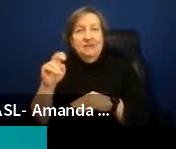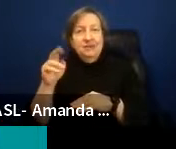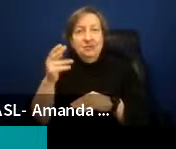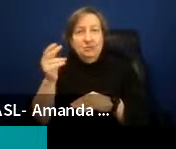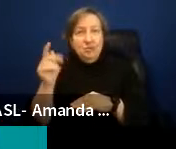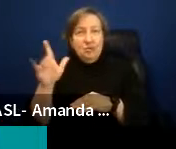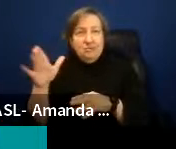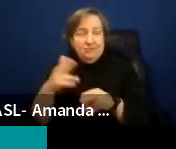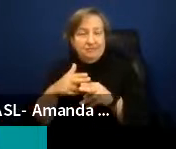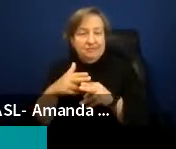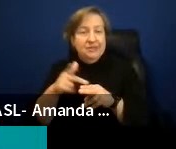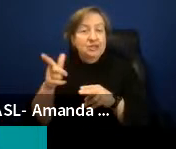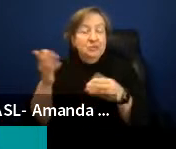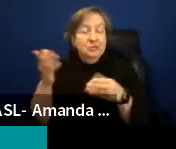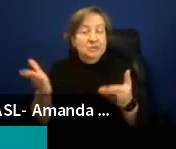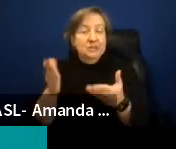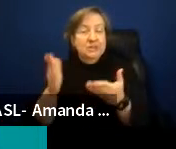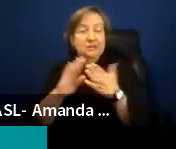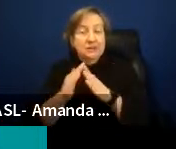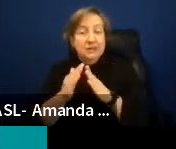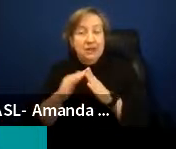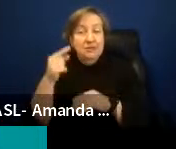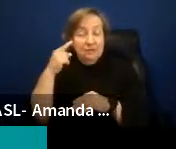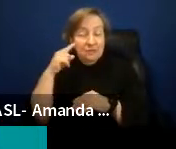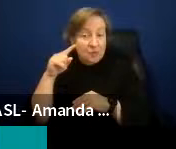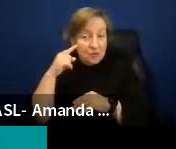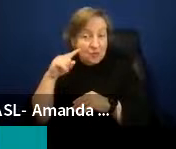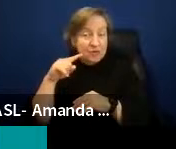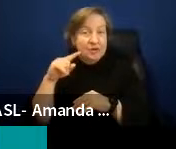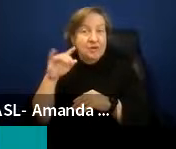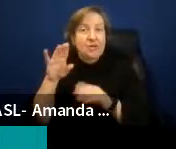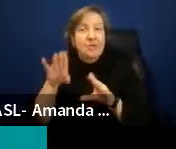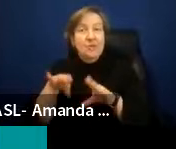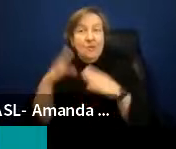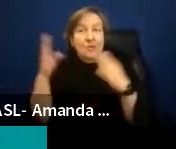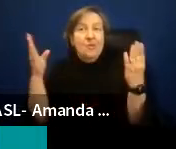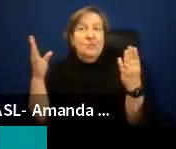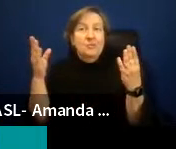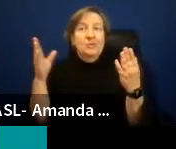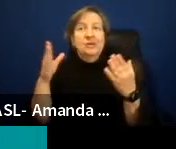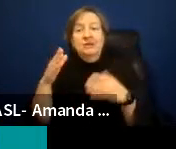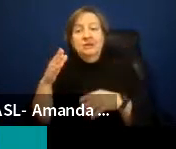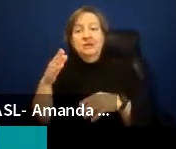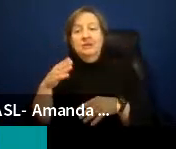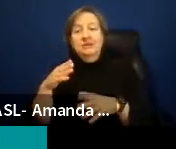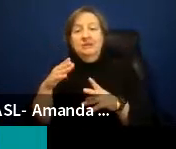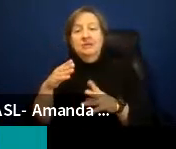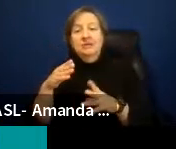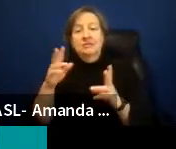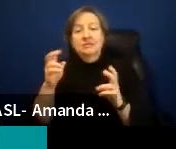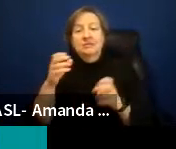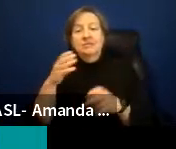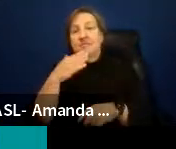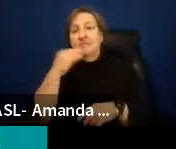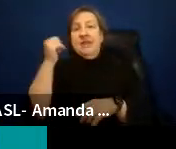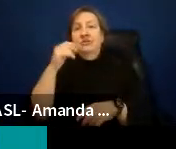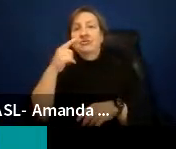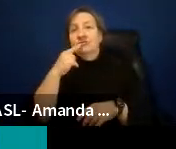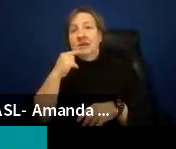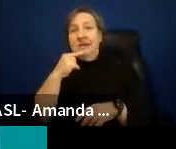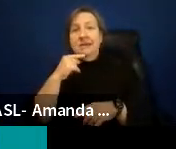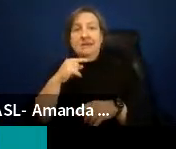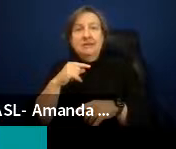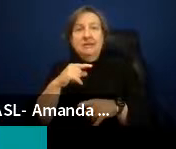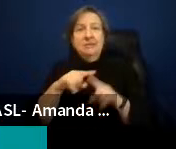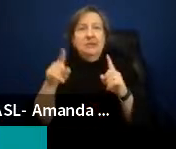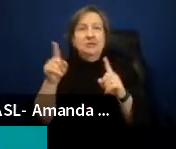here in town actually for the opening of the Better Red, but she took some time to come up to the